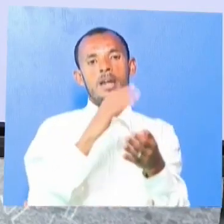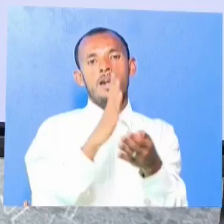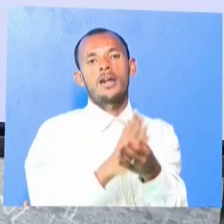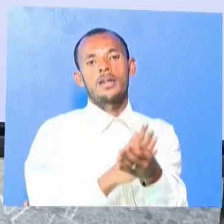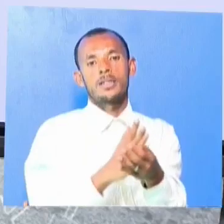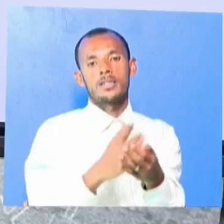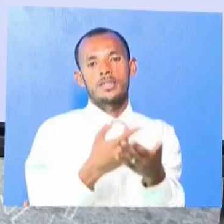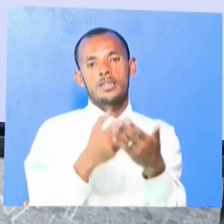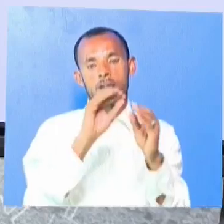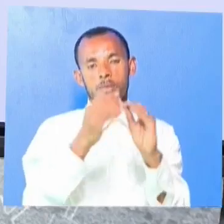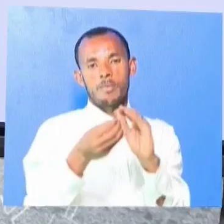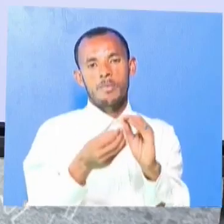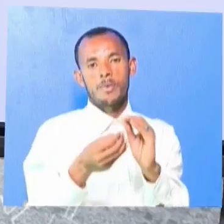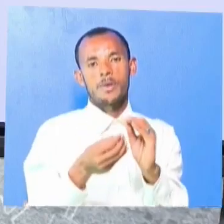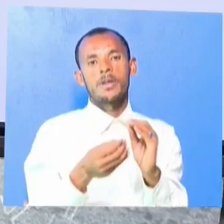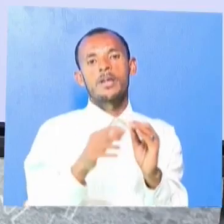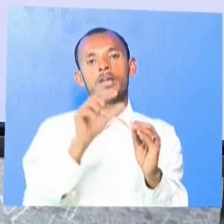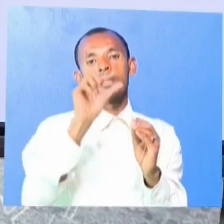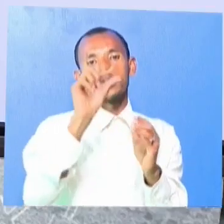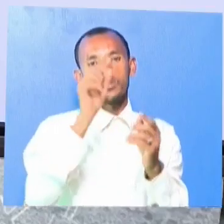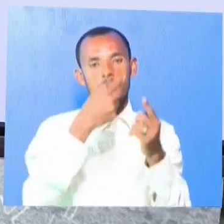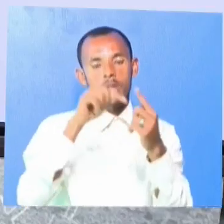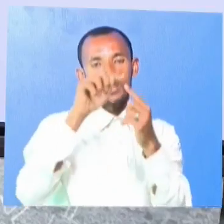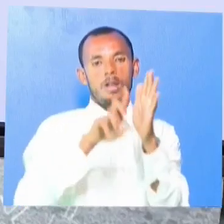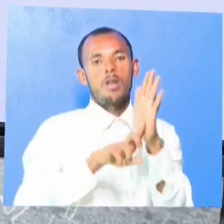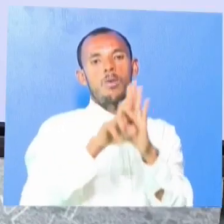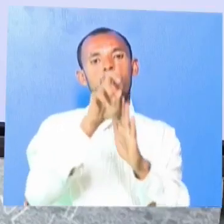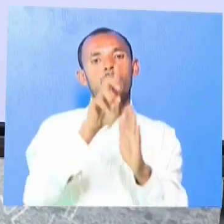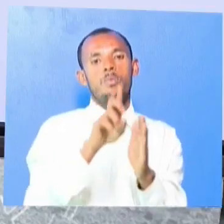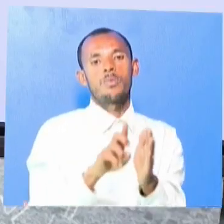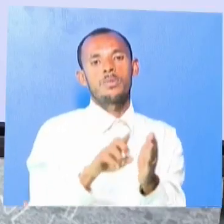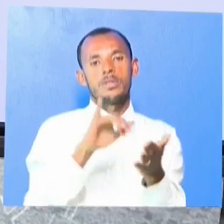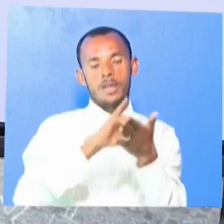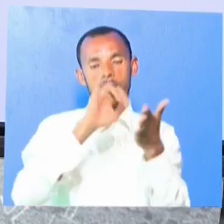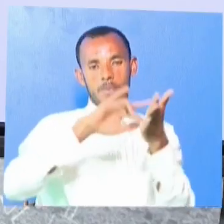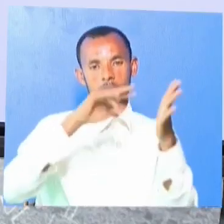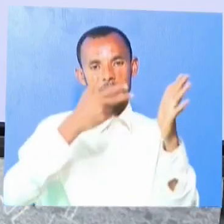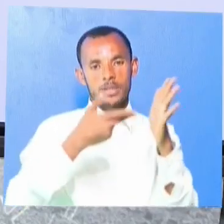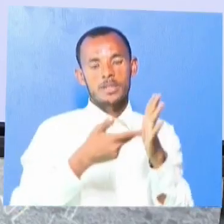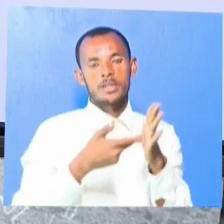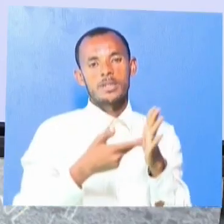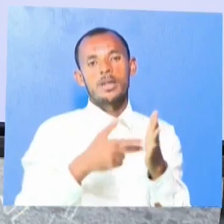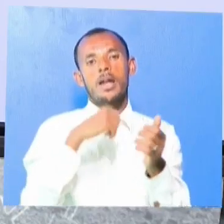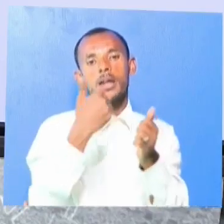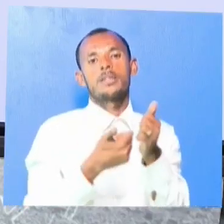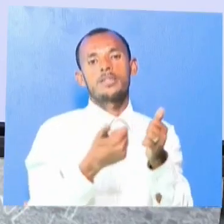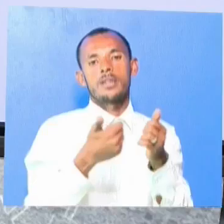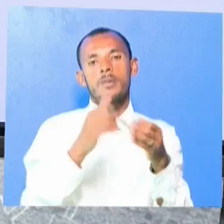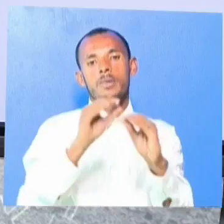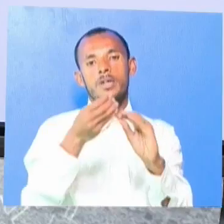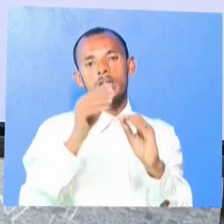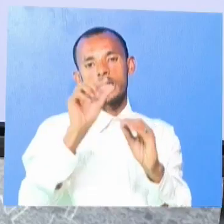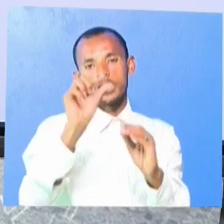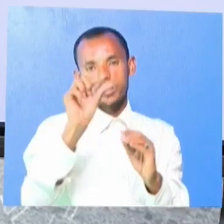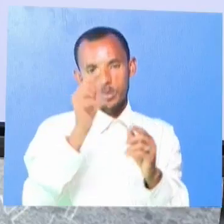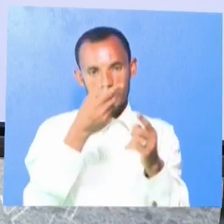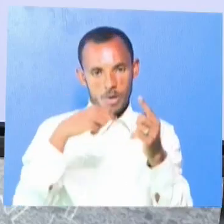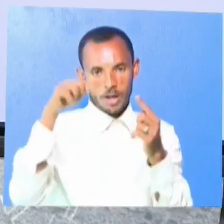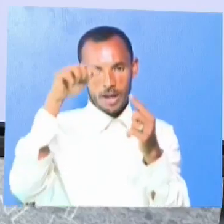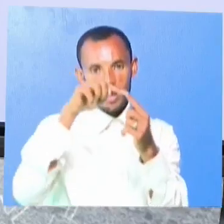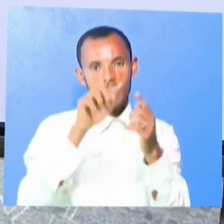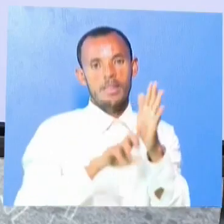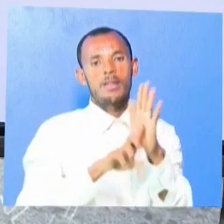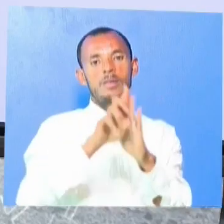number in ascending order. That means arrange the number from the smallest number to